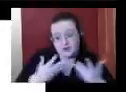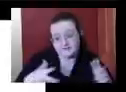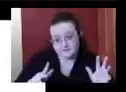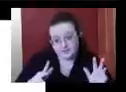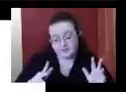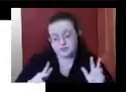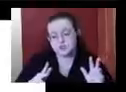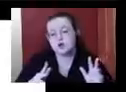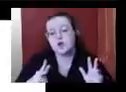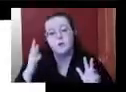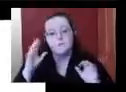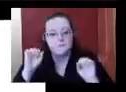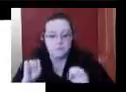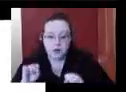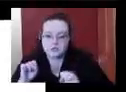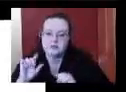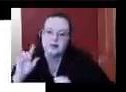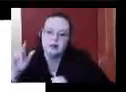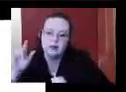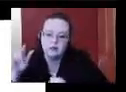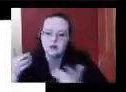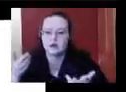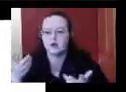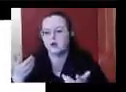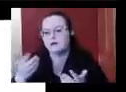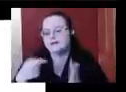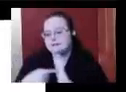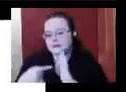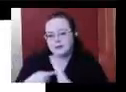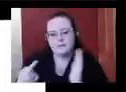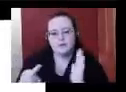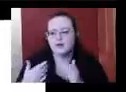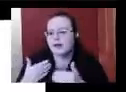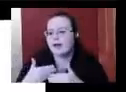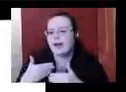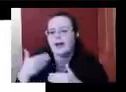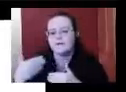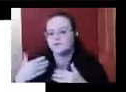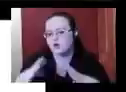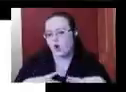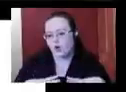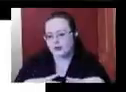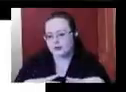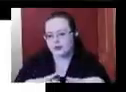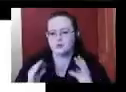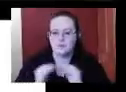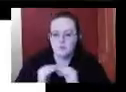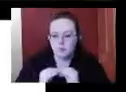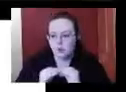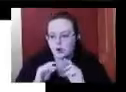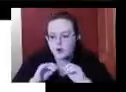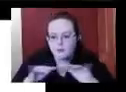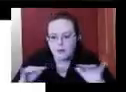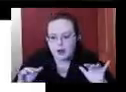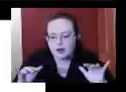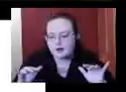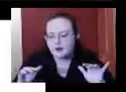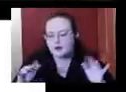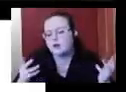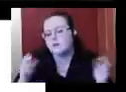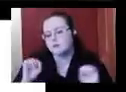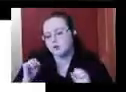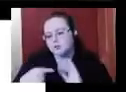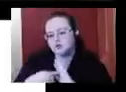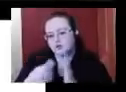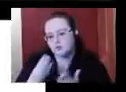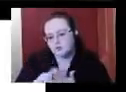a period of potential higher transmission, for example, after a holiday period. School boards will have a process in place to